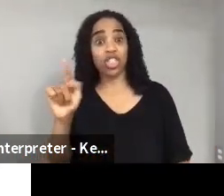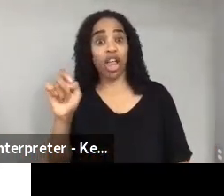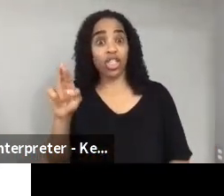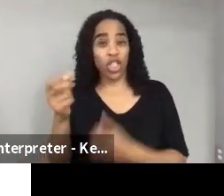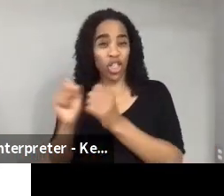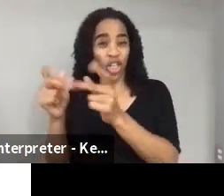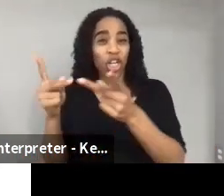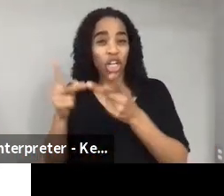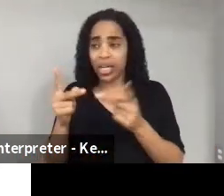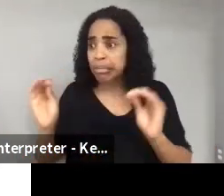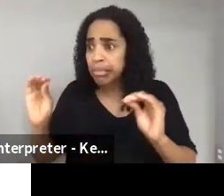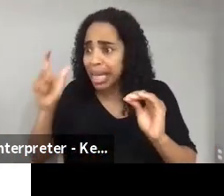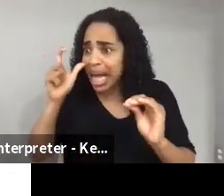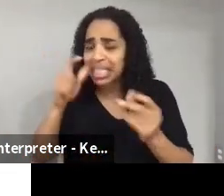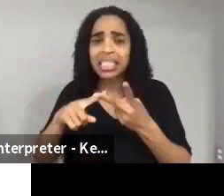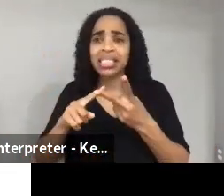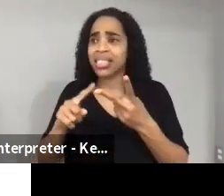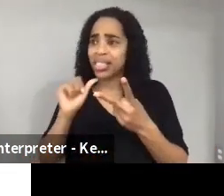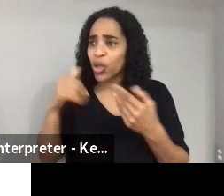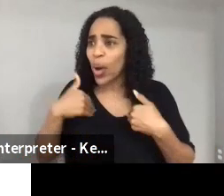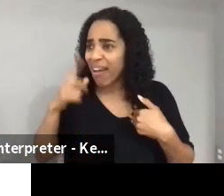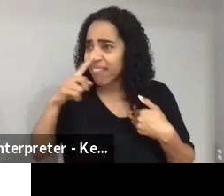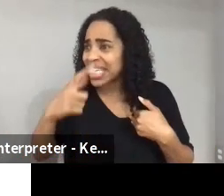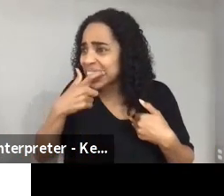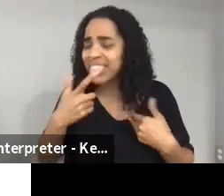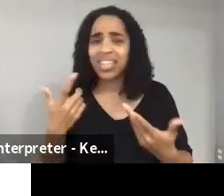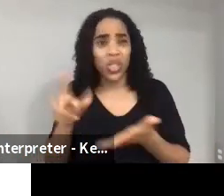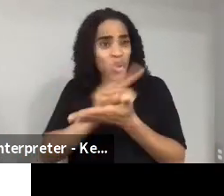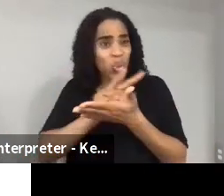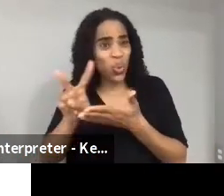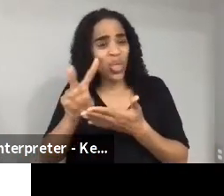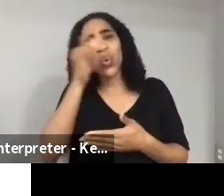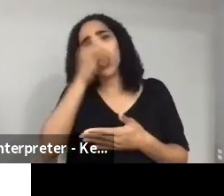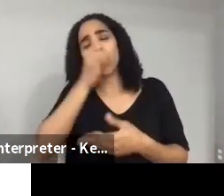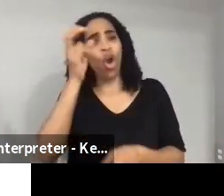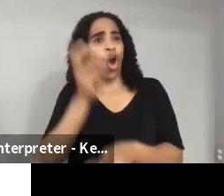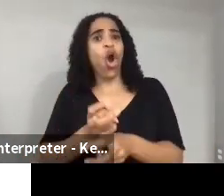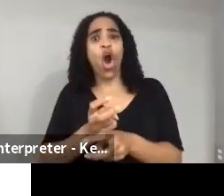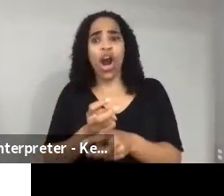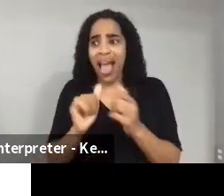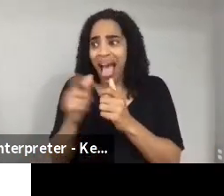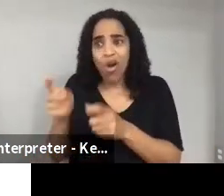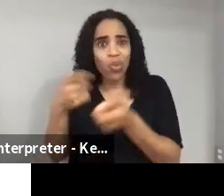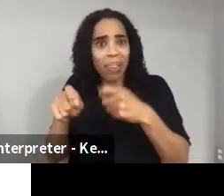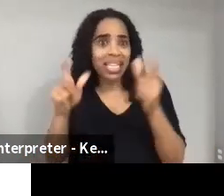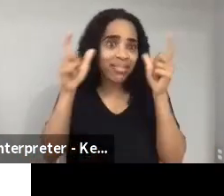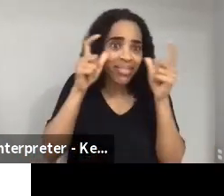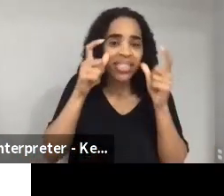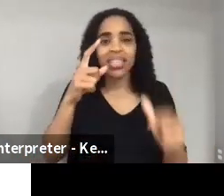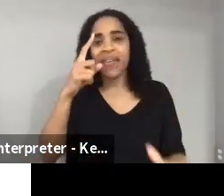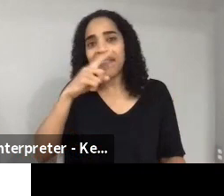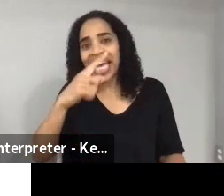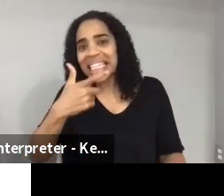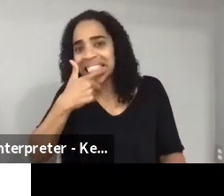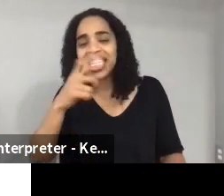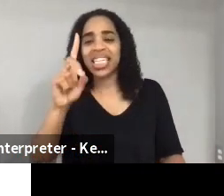And after 2 weeks of that, it's just really hard to replace things, especially the eyeglasses and dentures. It's hard